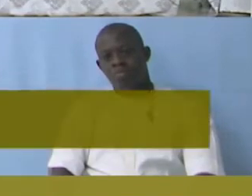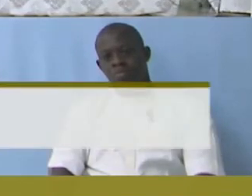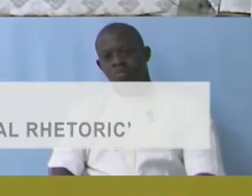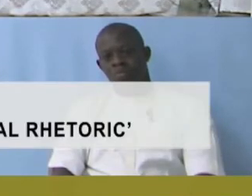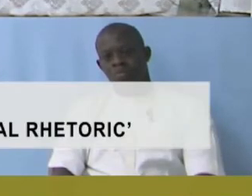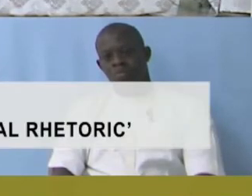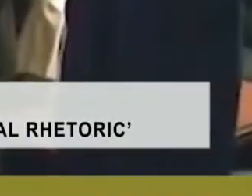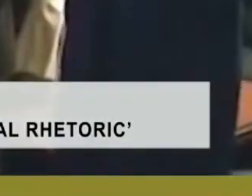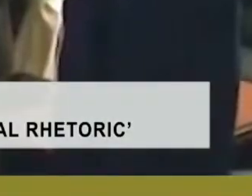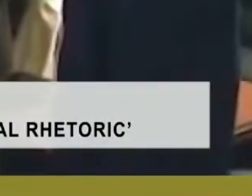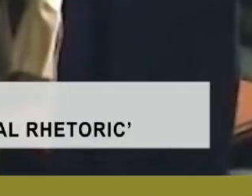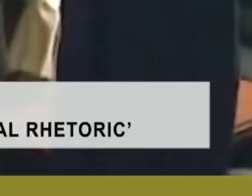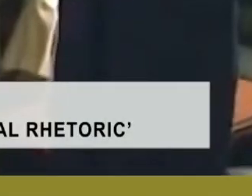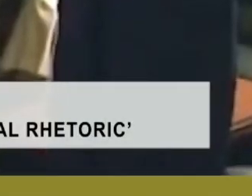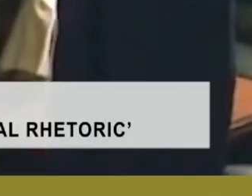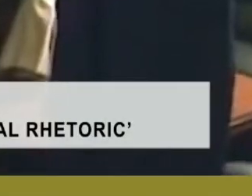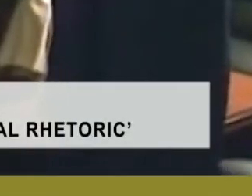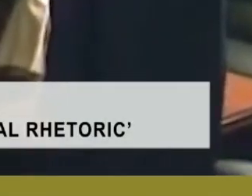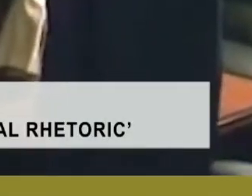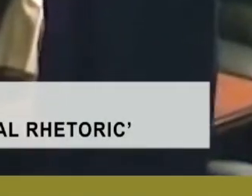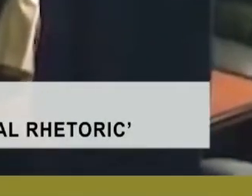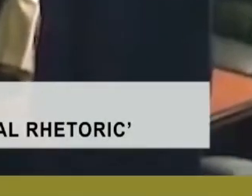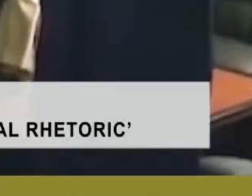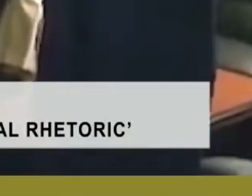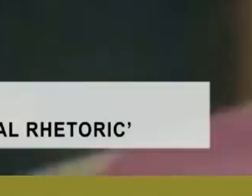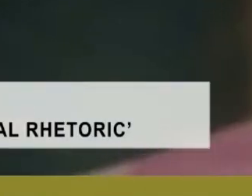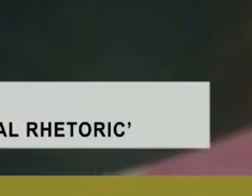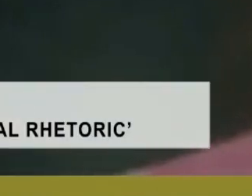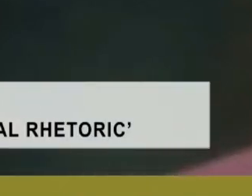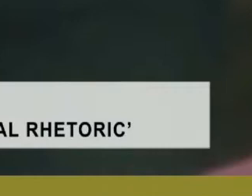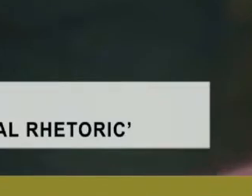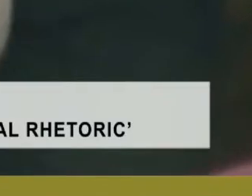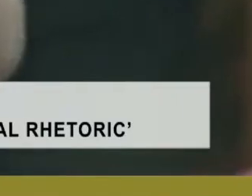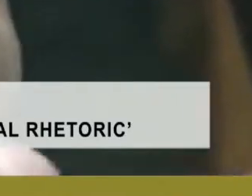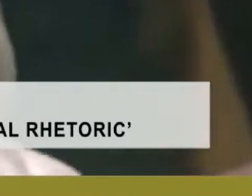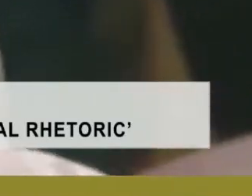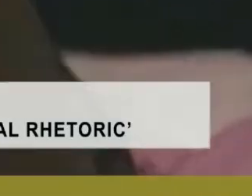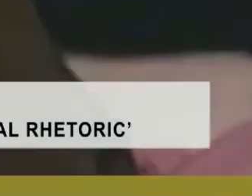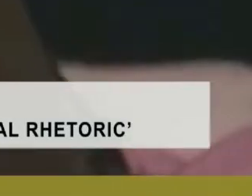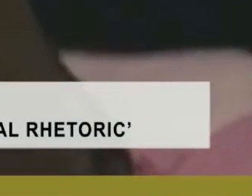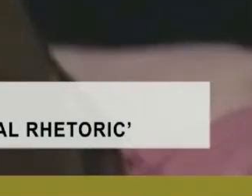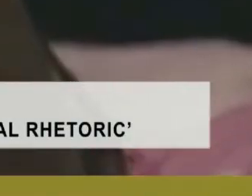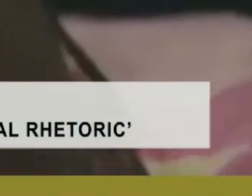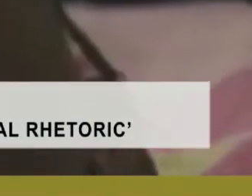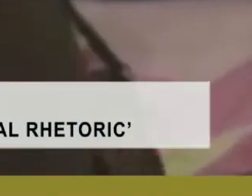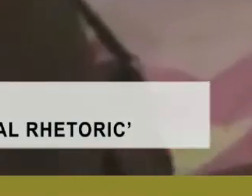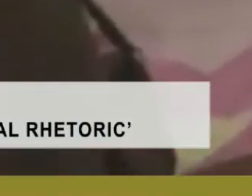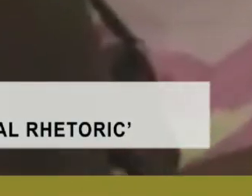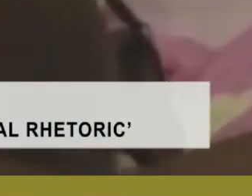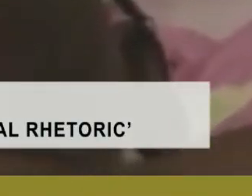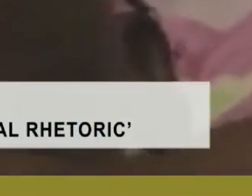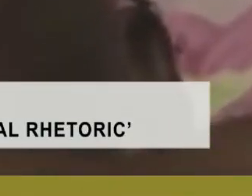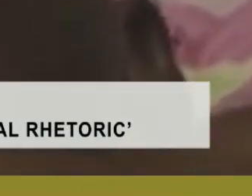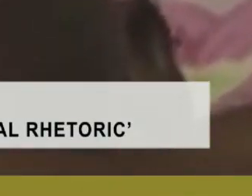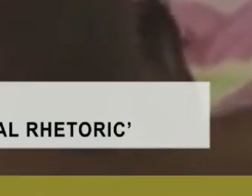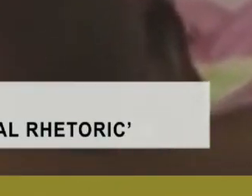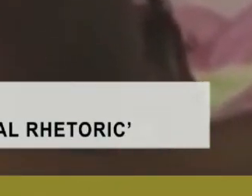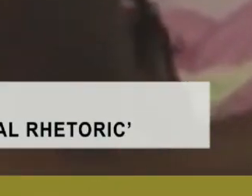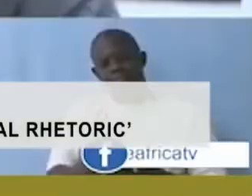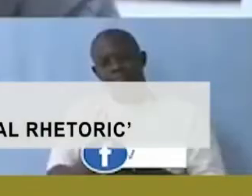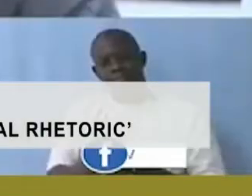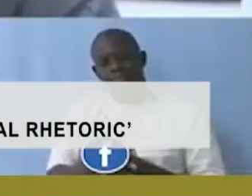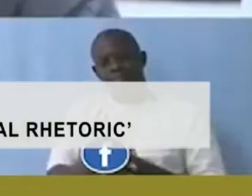the president's proclamation took him aback because he never thought that Jammeh would go to the extent of practicing